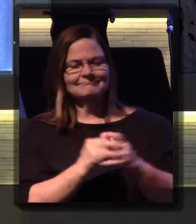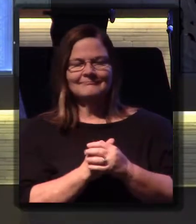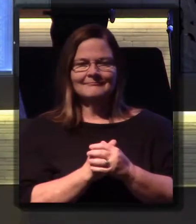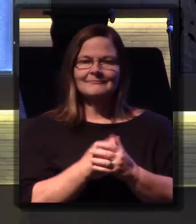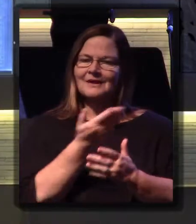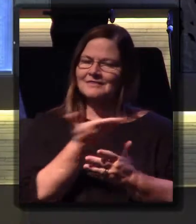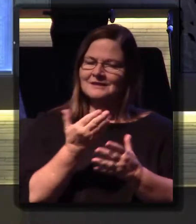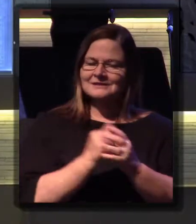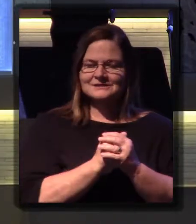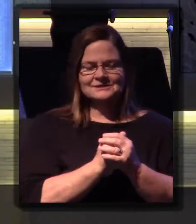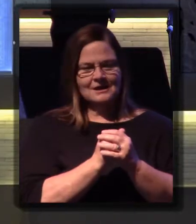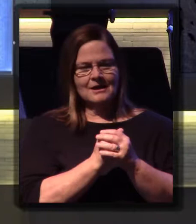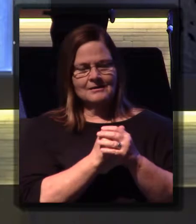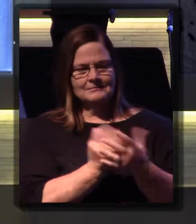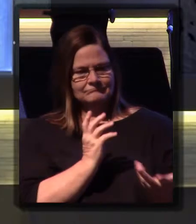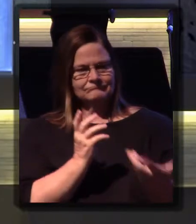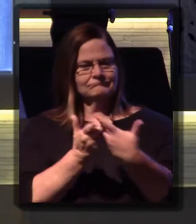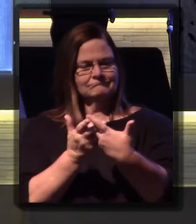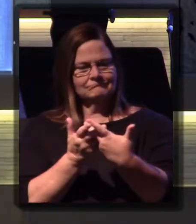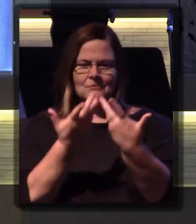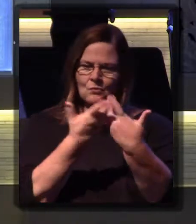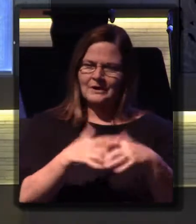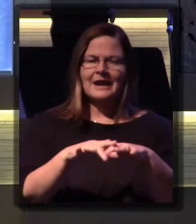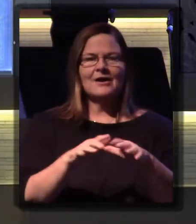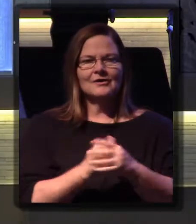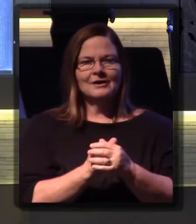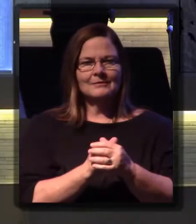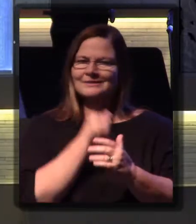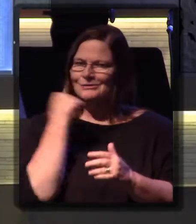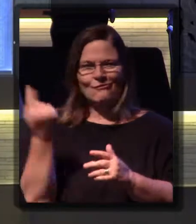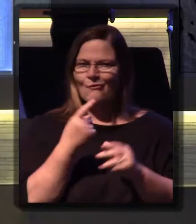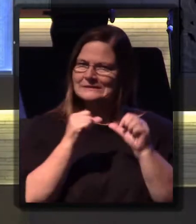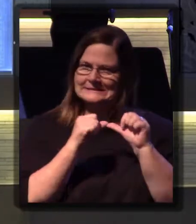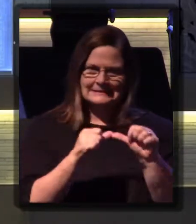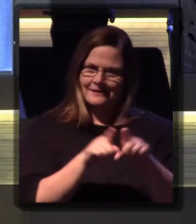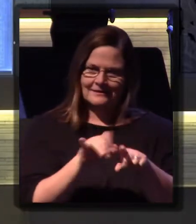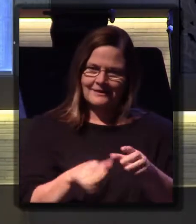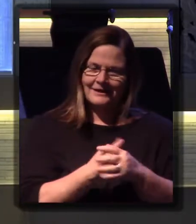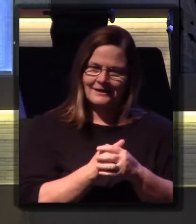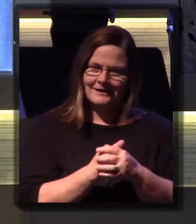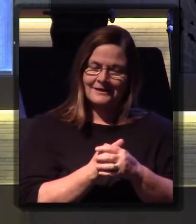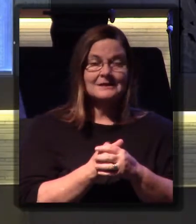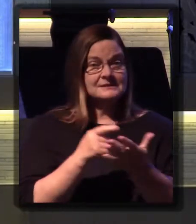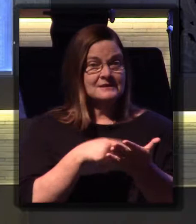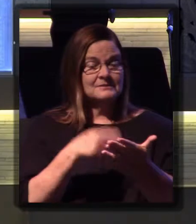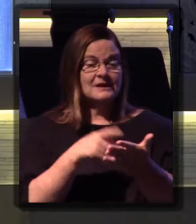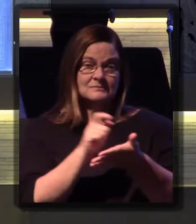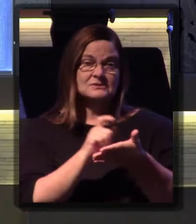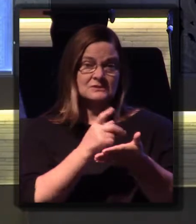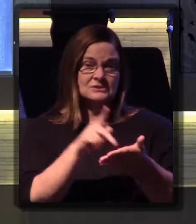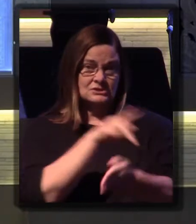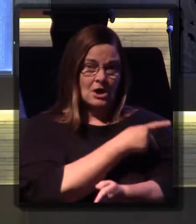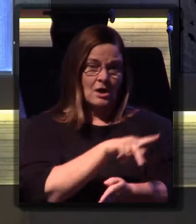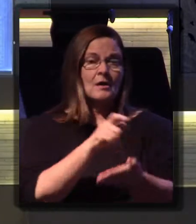should be. Isn't it great when everything is as it should be? Things are oriented in the right direction. But they don't always stay